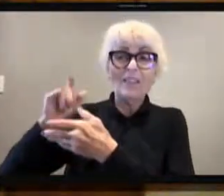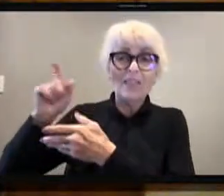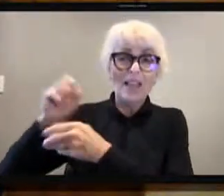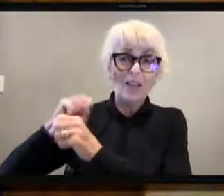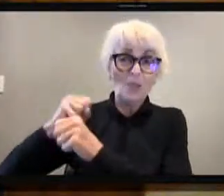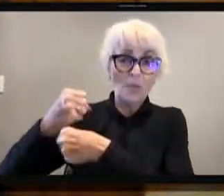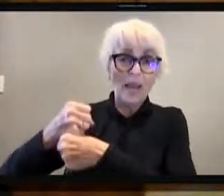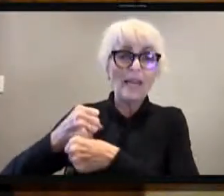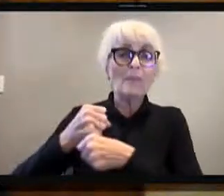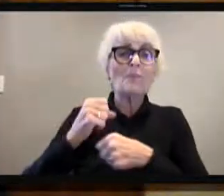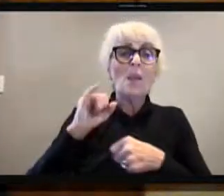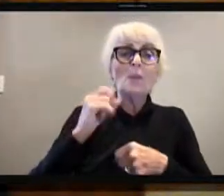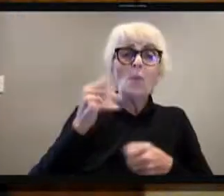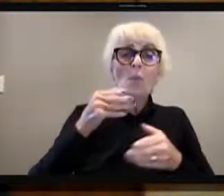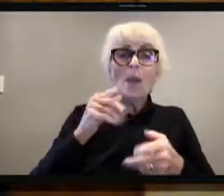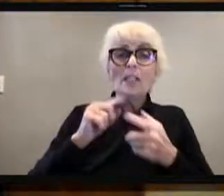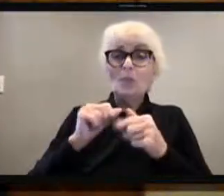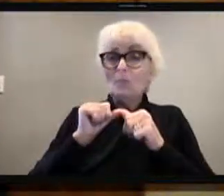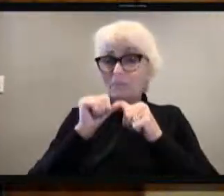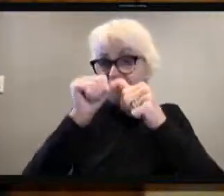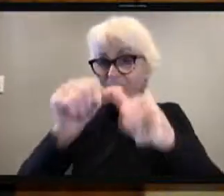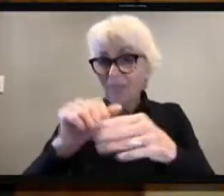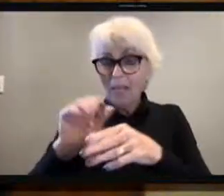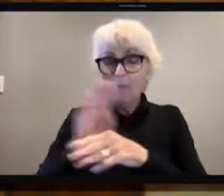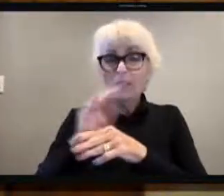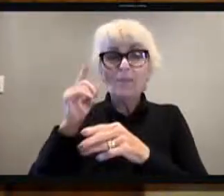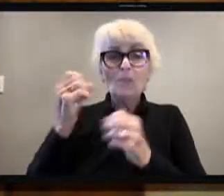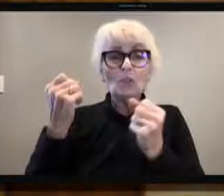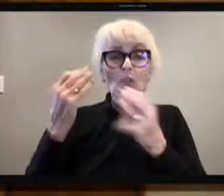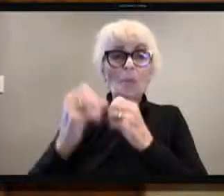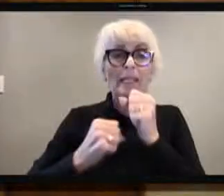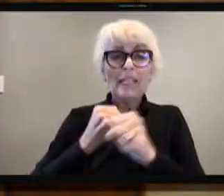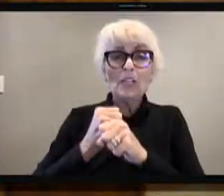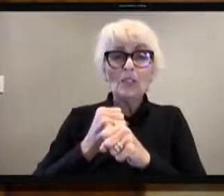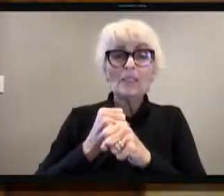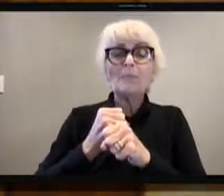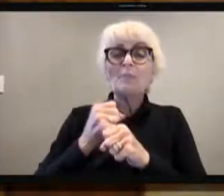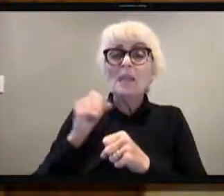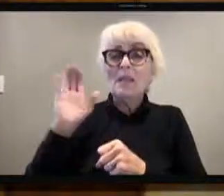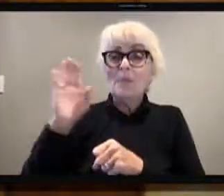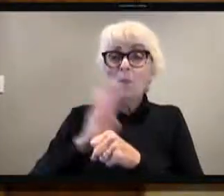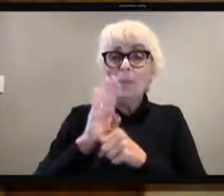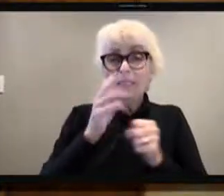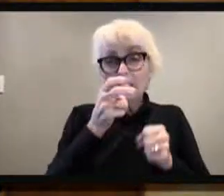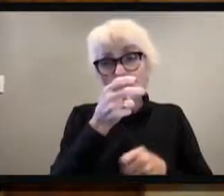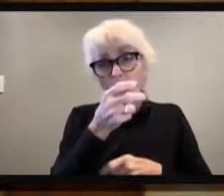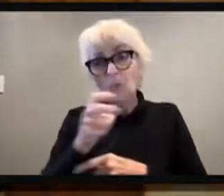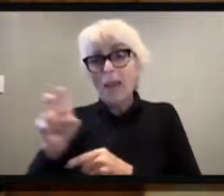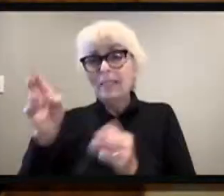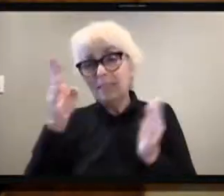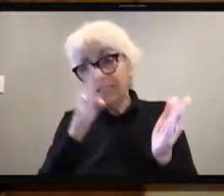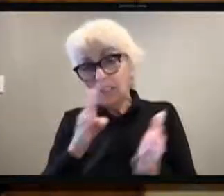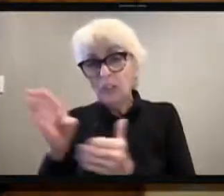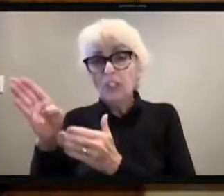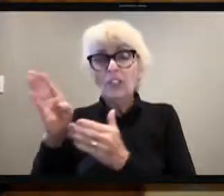keep in business for so many years, is transitioning their business to